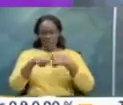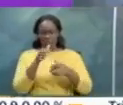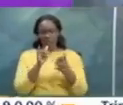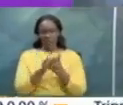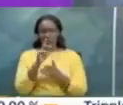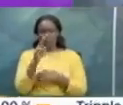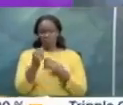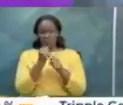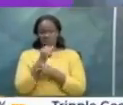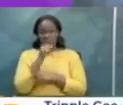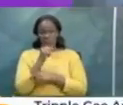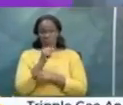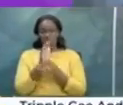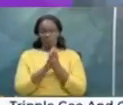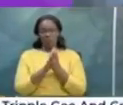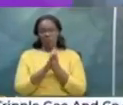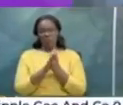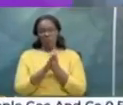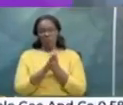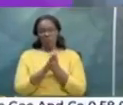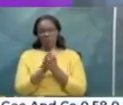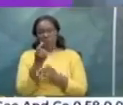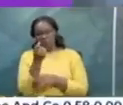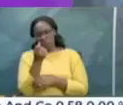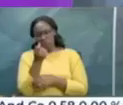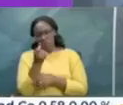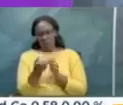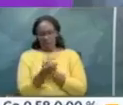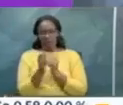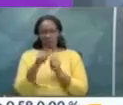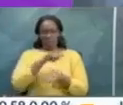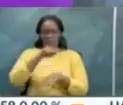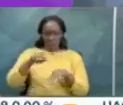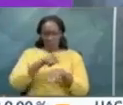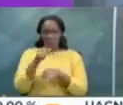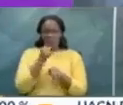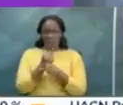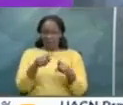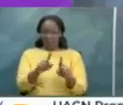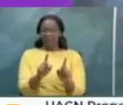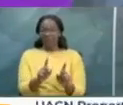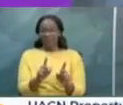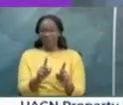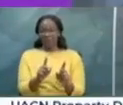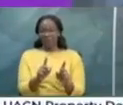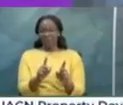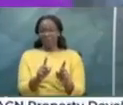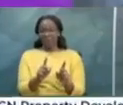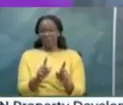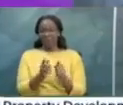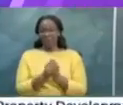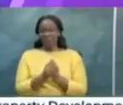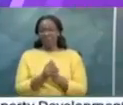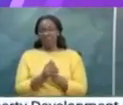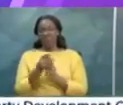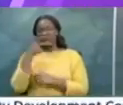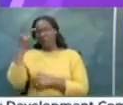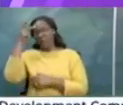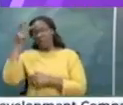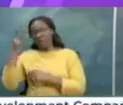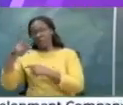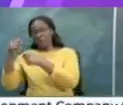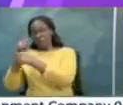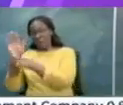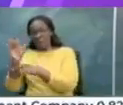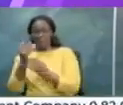a 2-year-old with minimal instruction can actually spend hours just working on their own. Okay. Frees up the parent's time, keeps the child engaged in a constructive